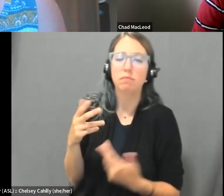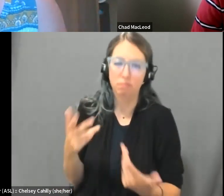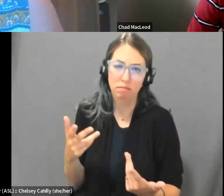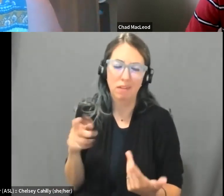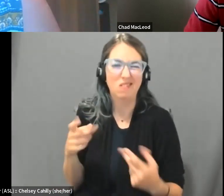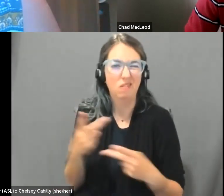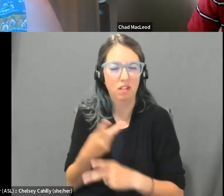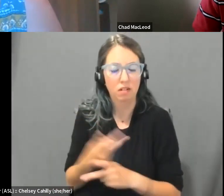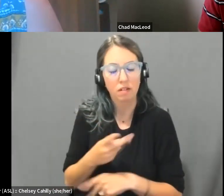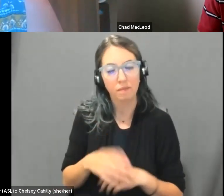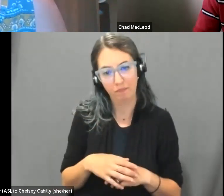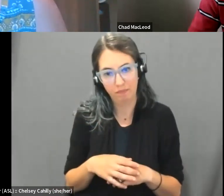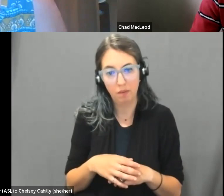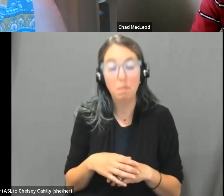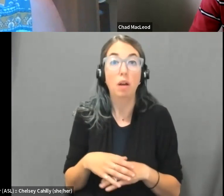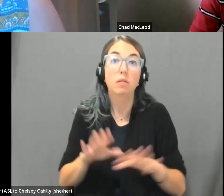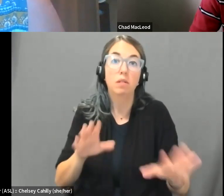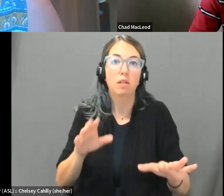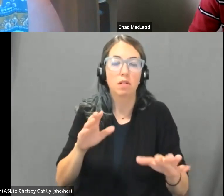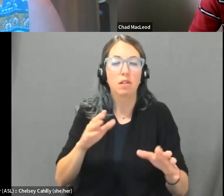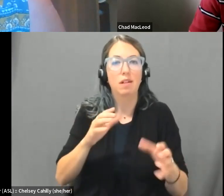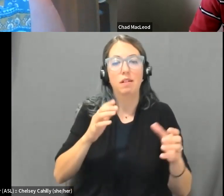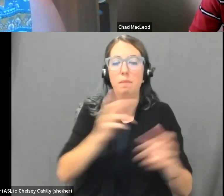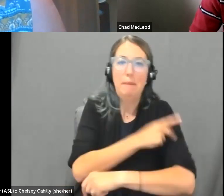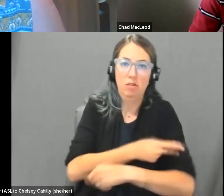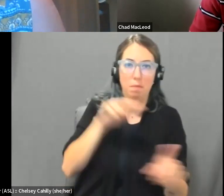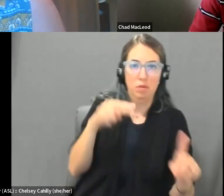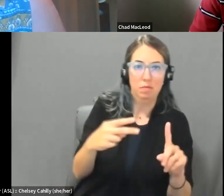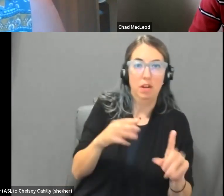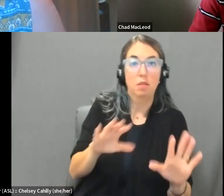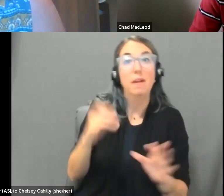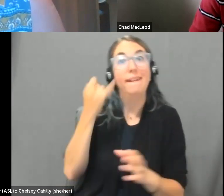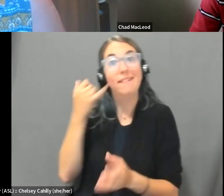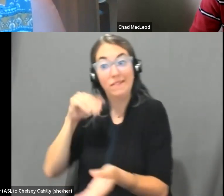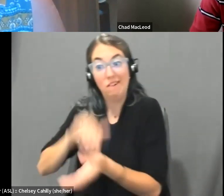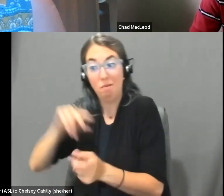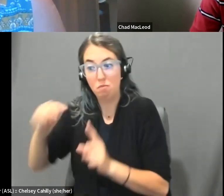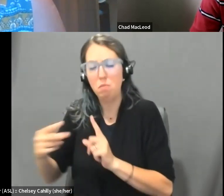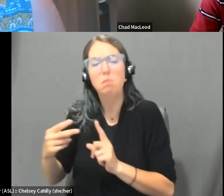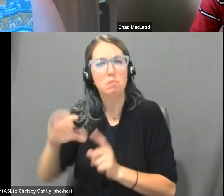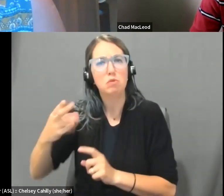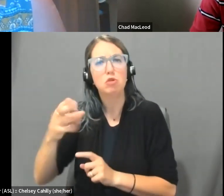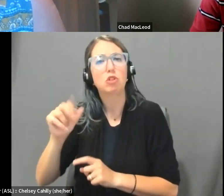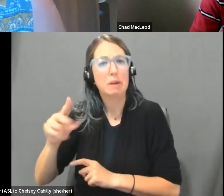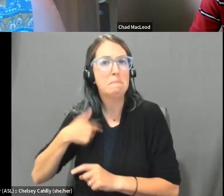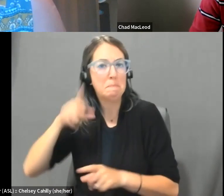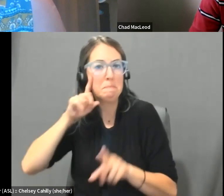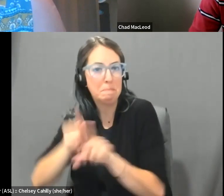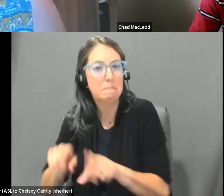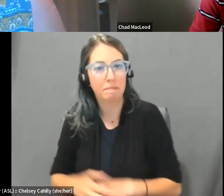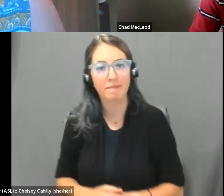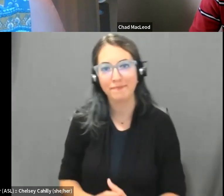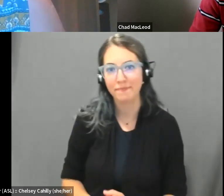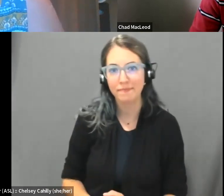and if we're talking about providers, I totally agree with Chad's response. That's a really fascinating and exciting approach